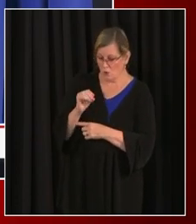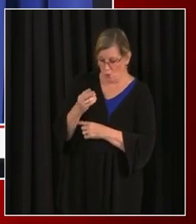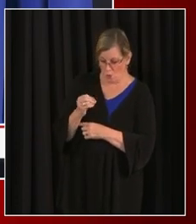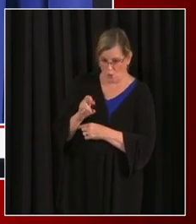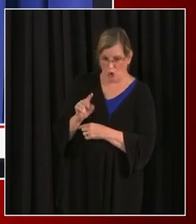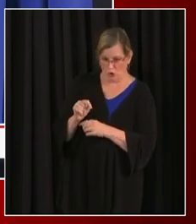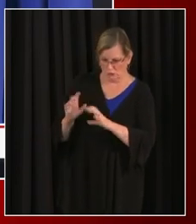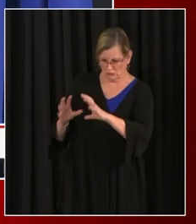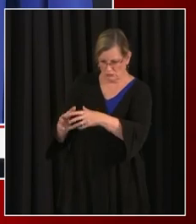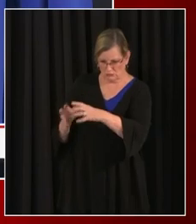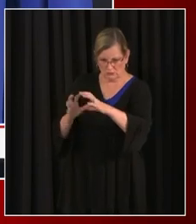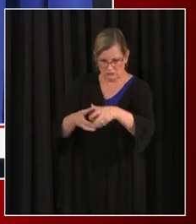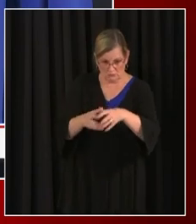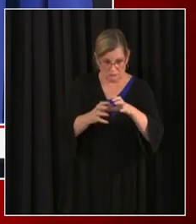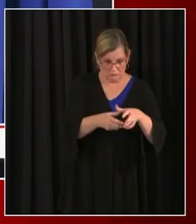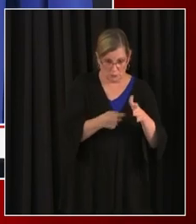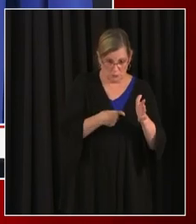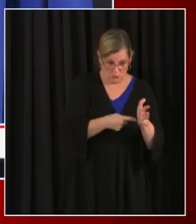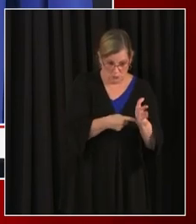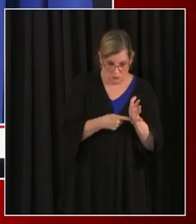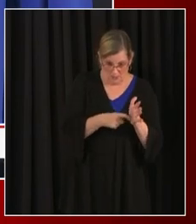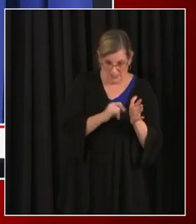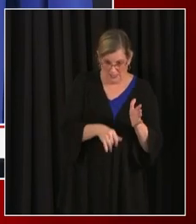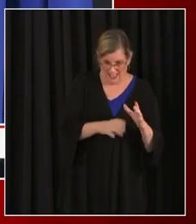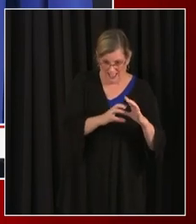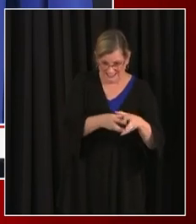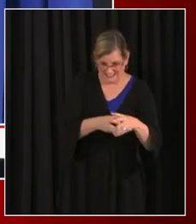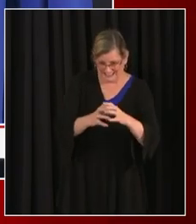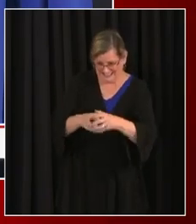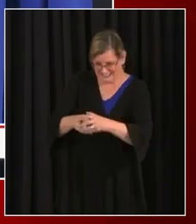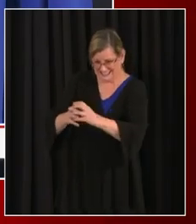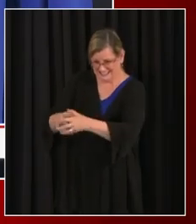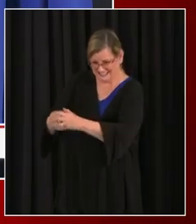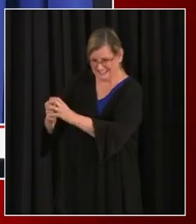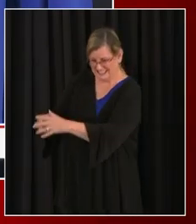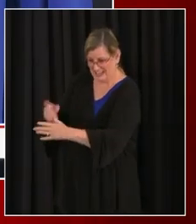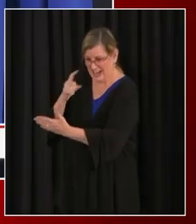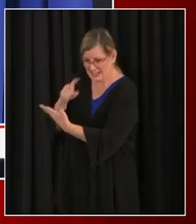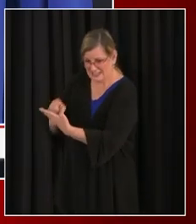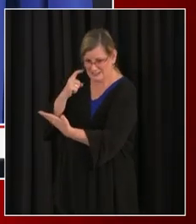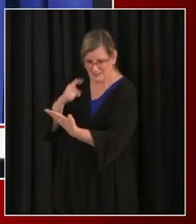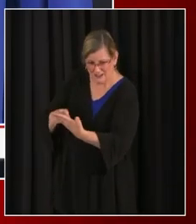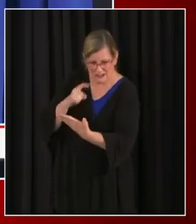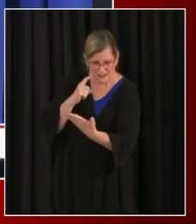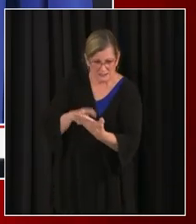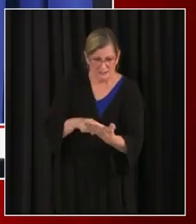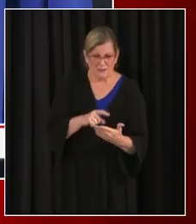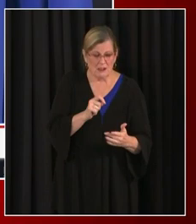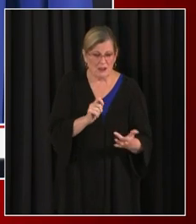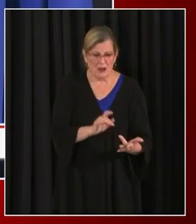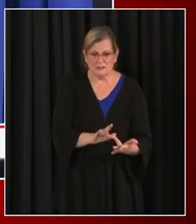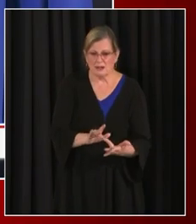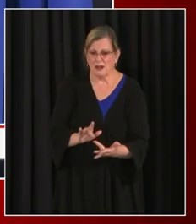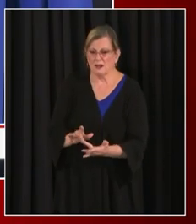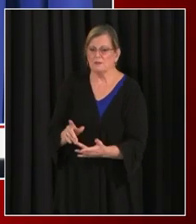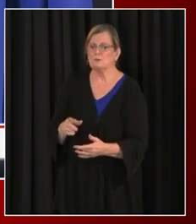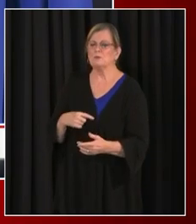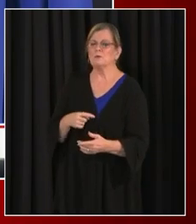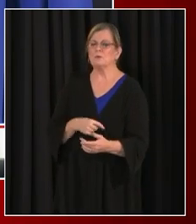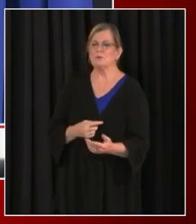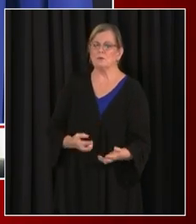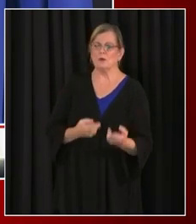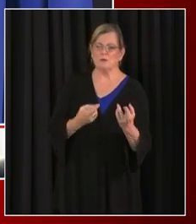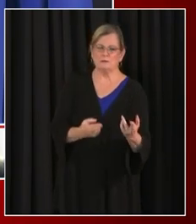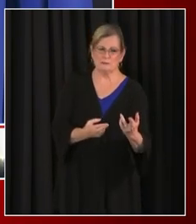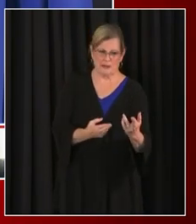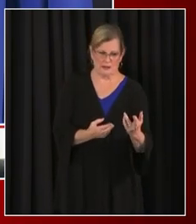why we require that these plans be in place, is to be able to identify who the close contacts are, to recommend quarantining